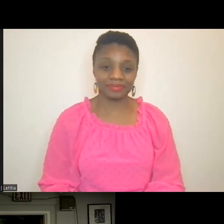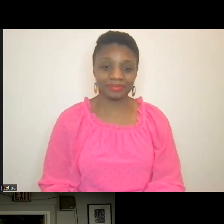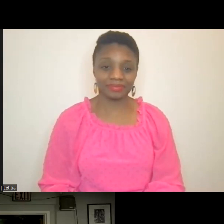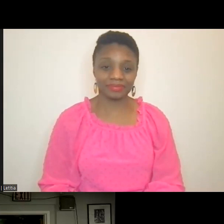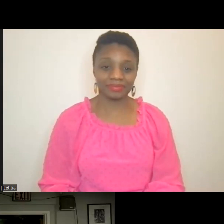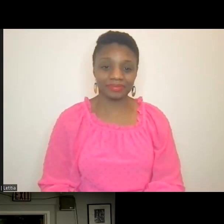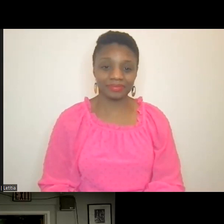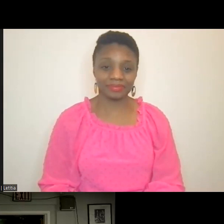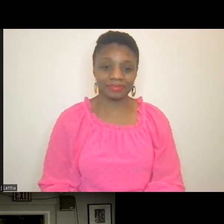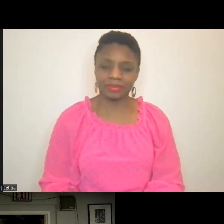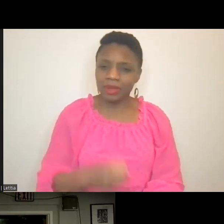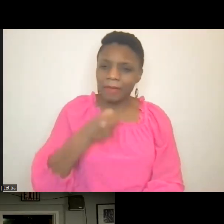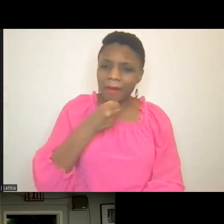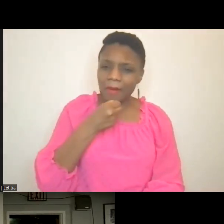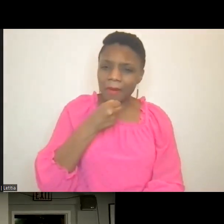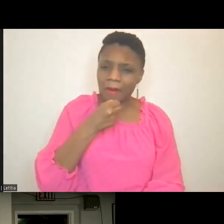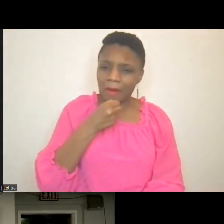Is the microphone working? Are we good?